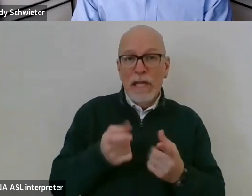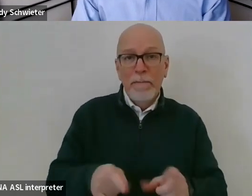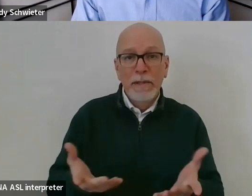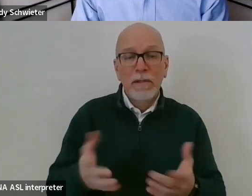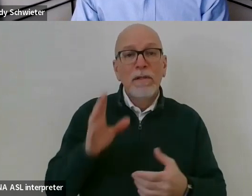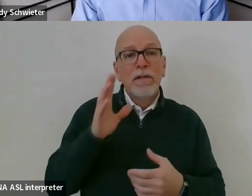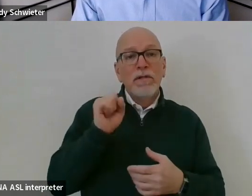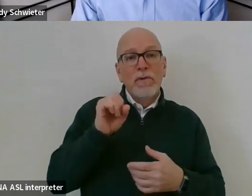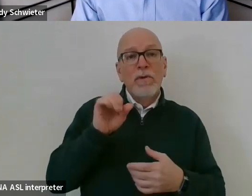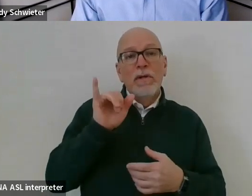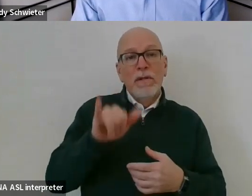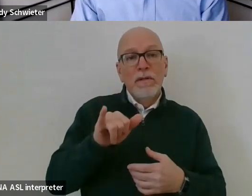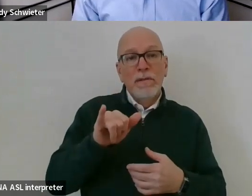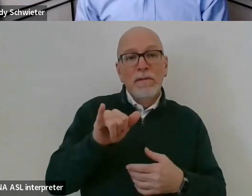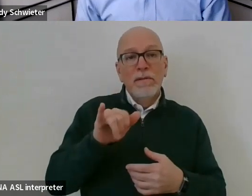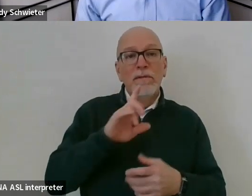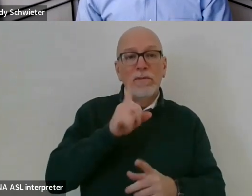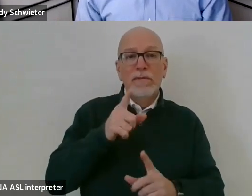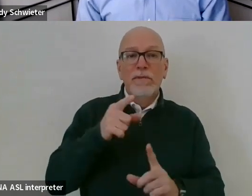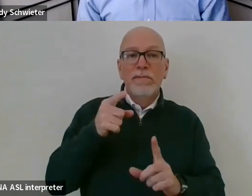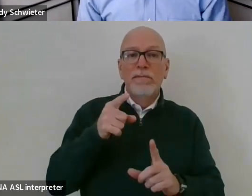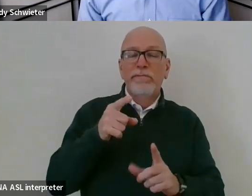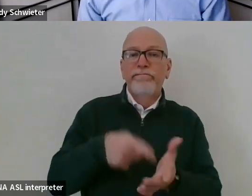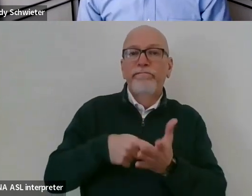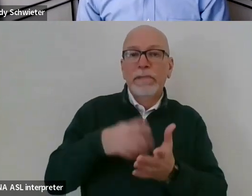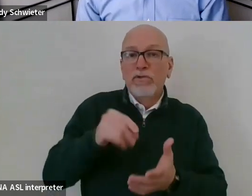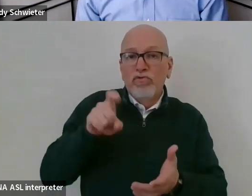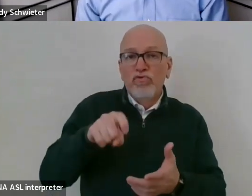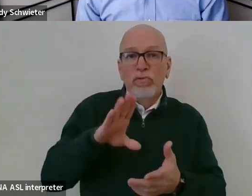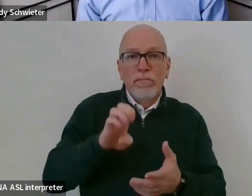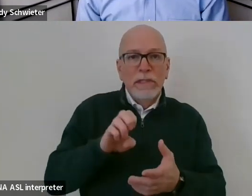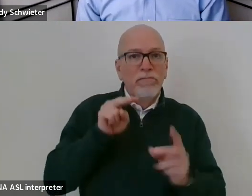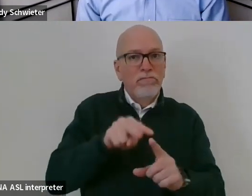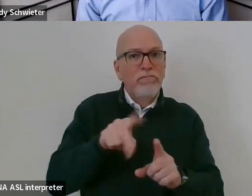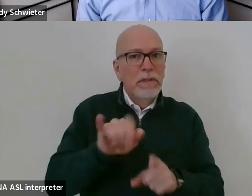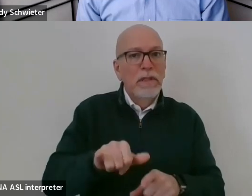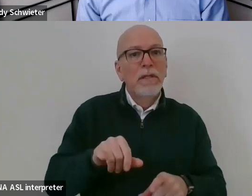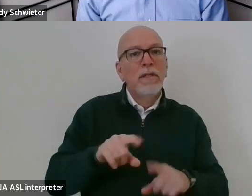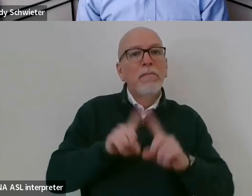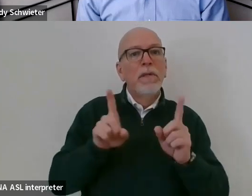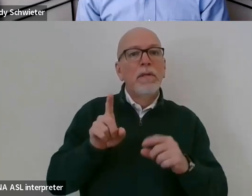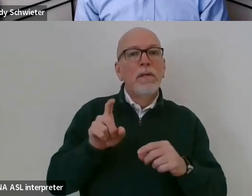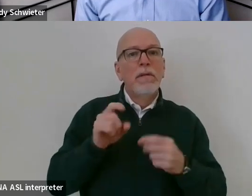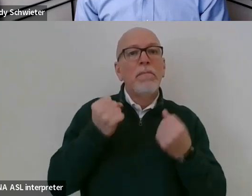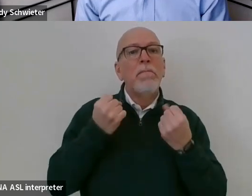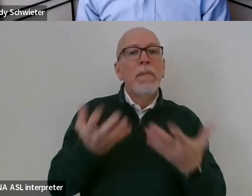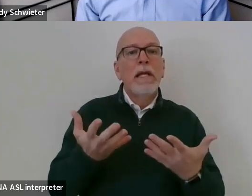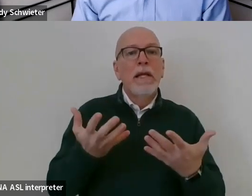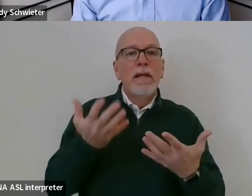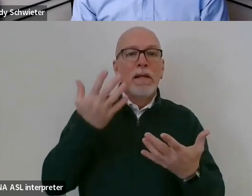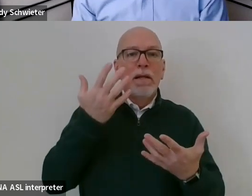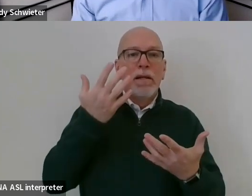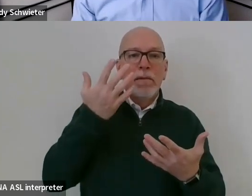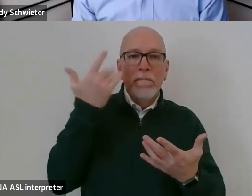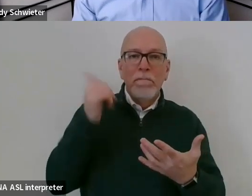that's actually a premise. Okay, and it should be treated as such. The problem is that many, because of lack